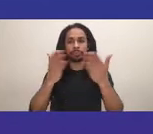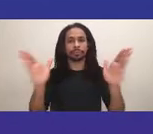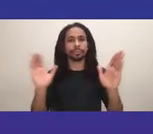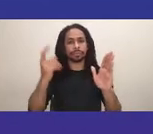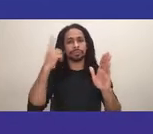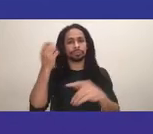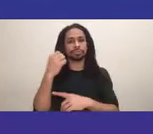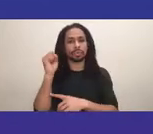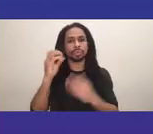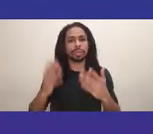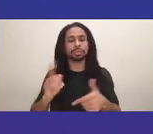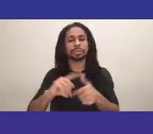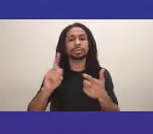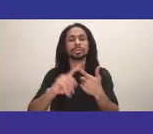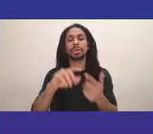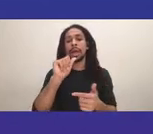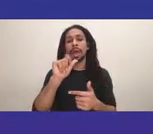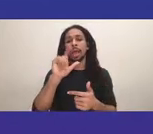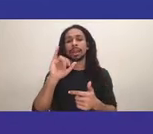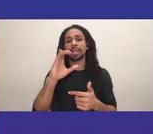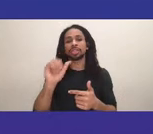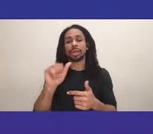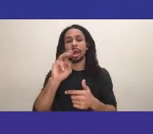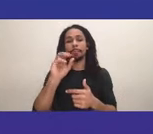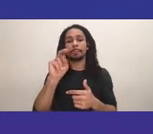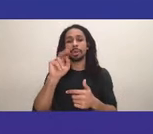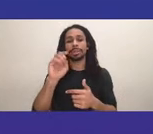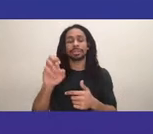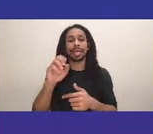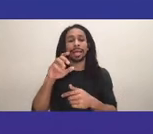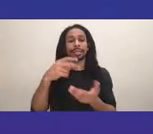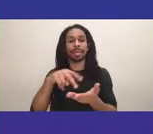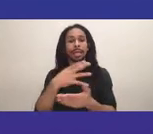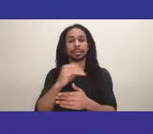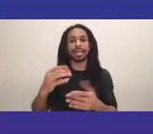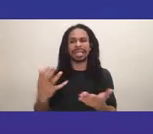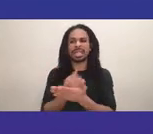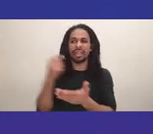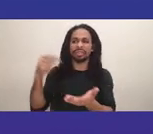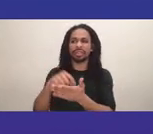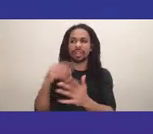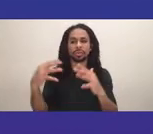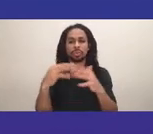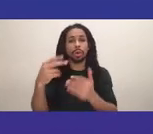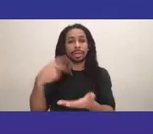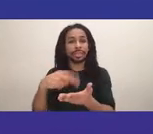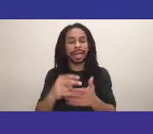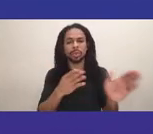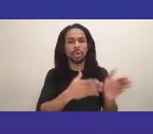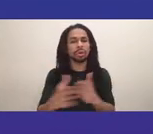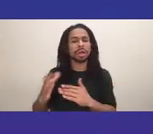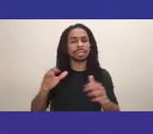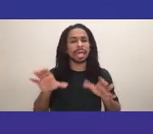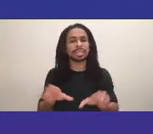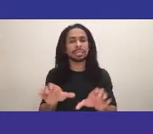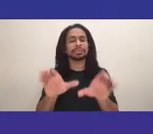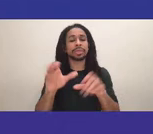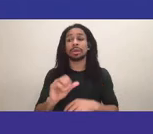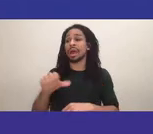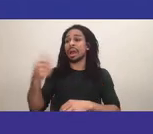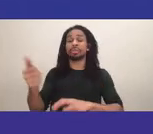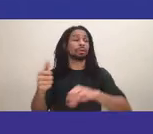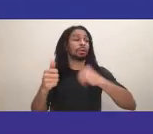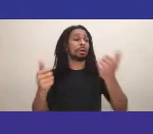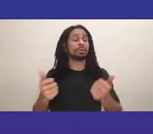groups like Elisa Monte Dance and Get This War Dance organized Juneteenth activities, while others such as the